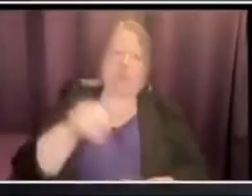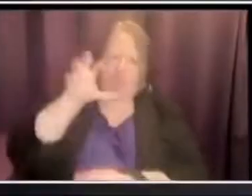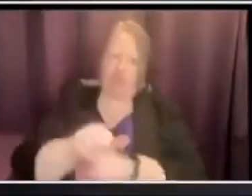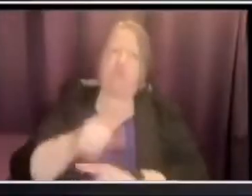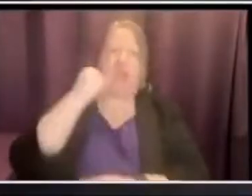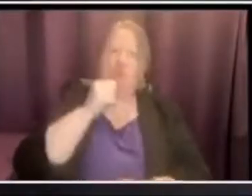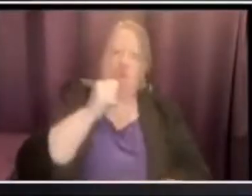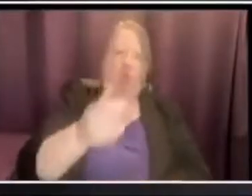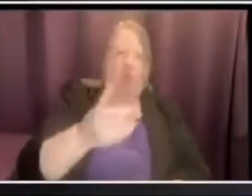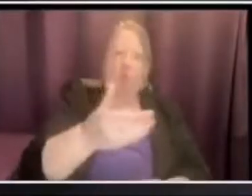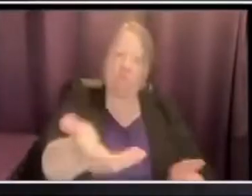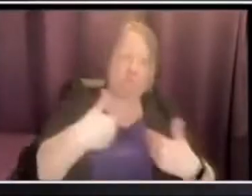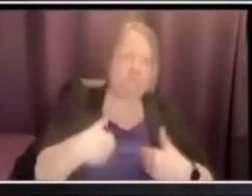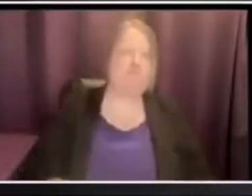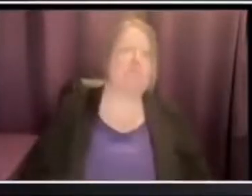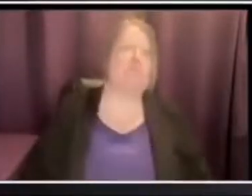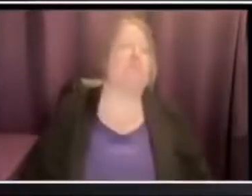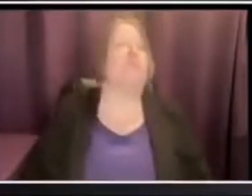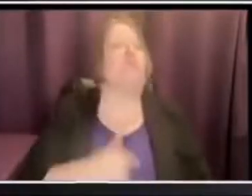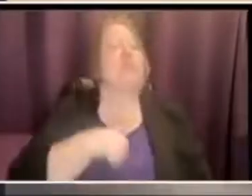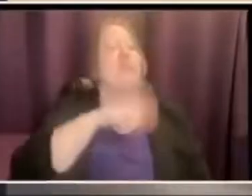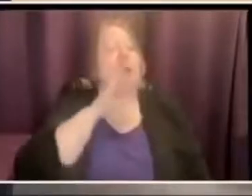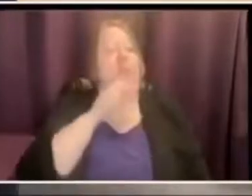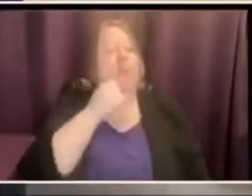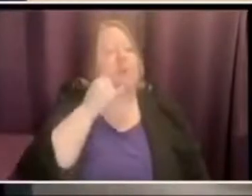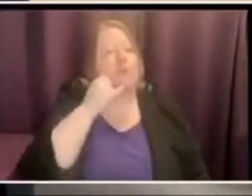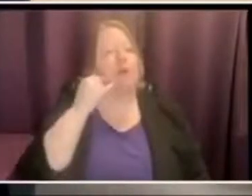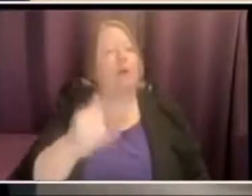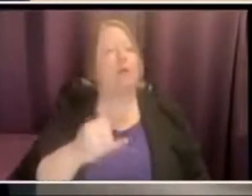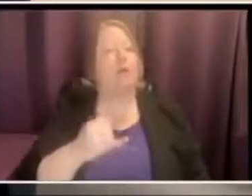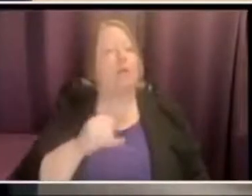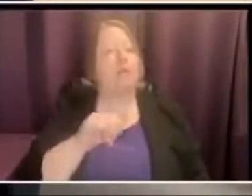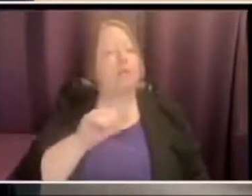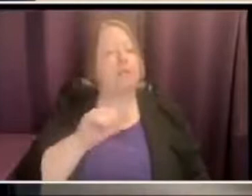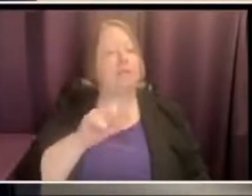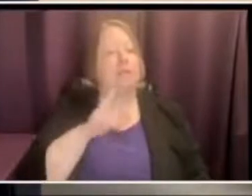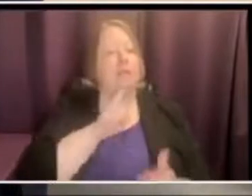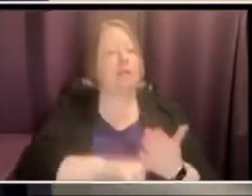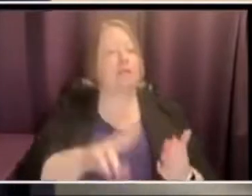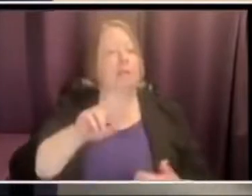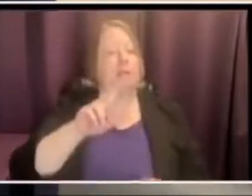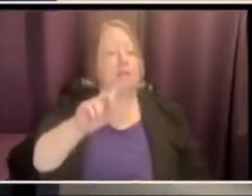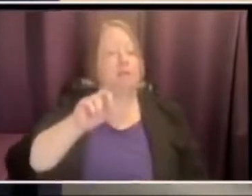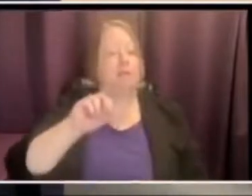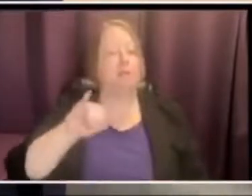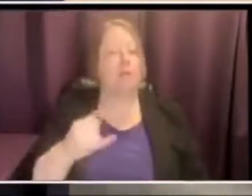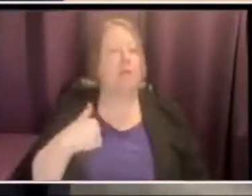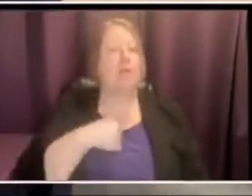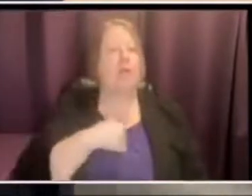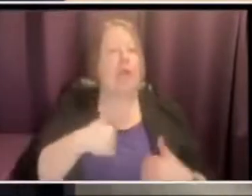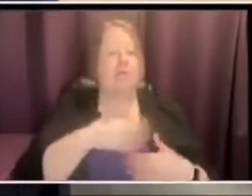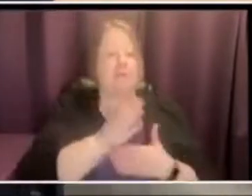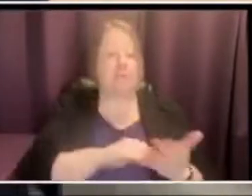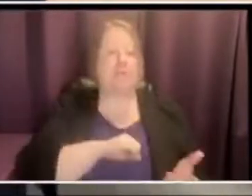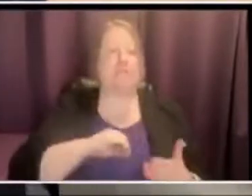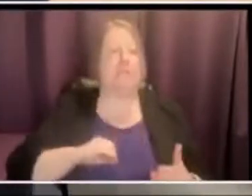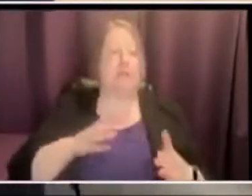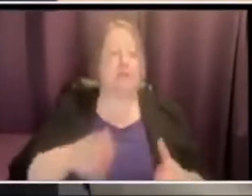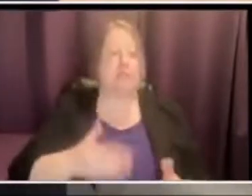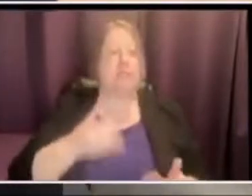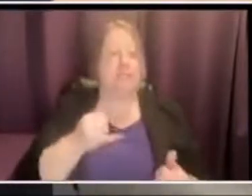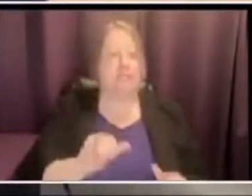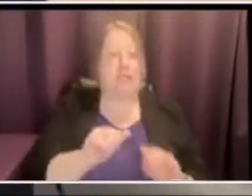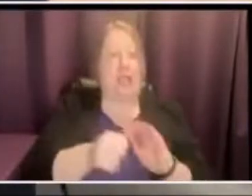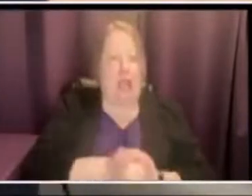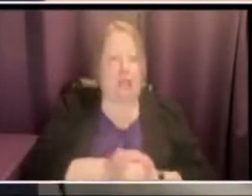I'm going to call up the effing Secretary of DOD. We have some senators who are still in their hideaways. They need massive